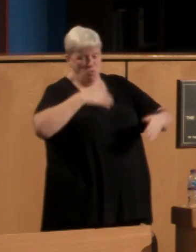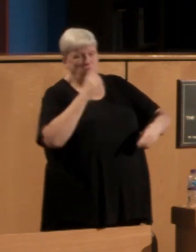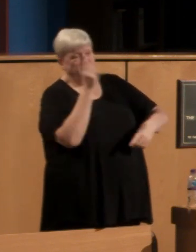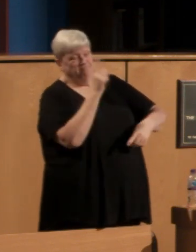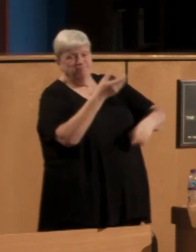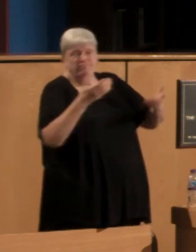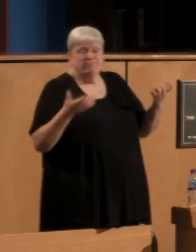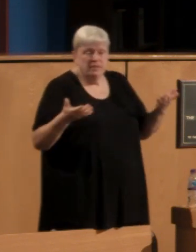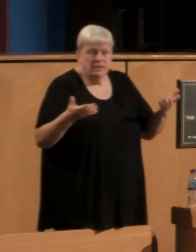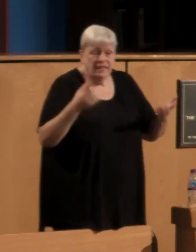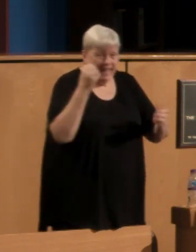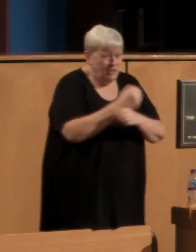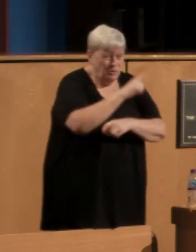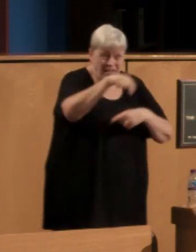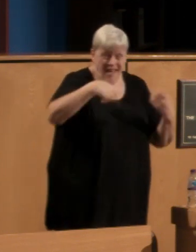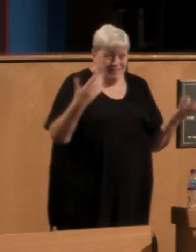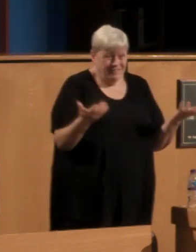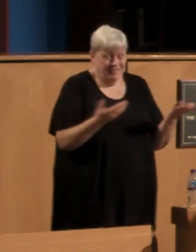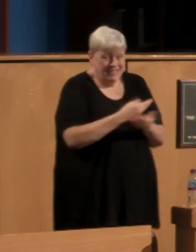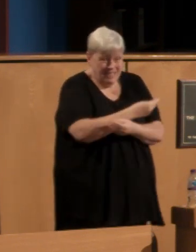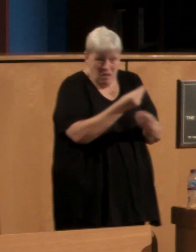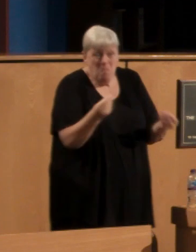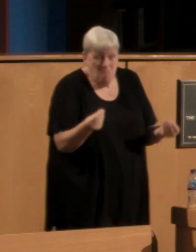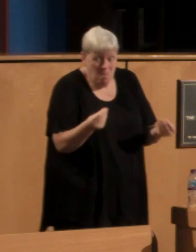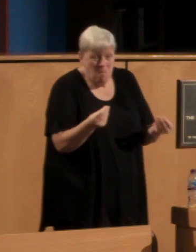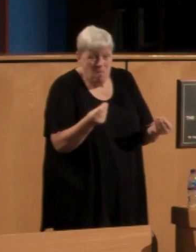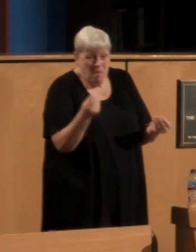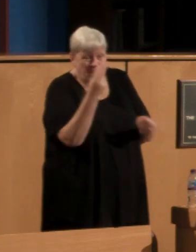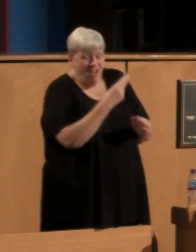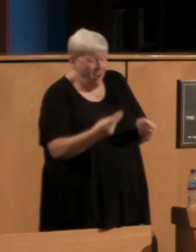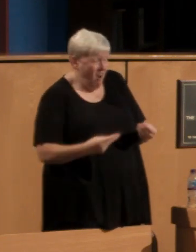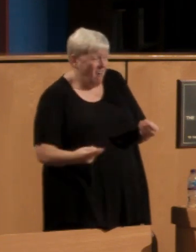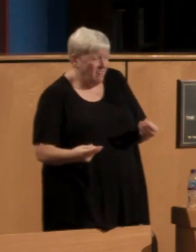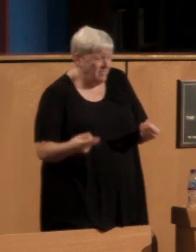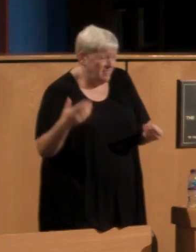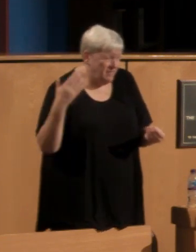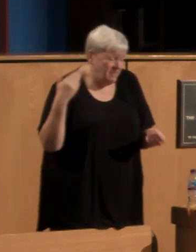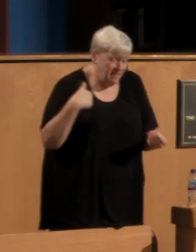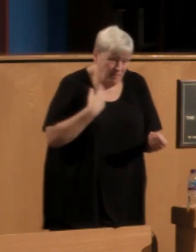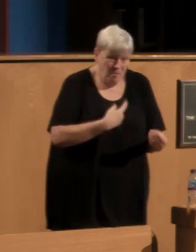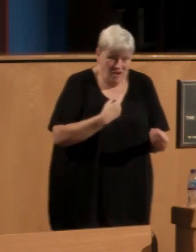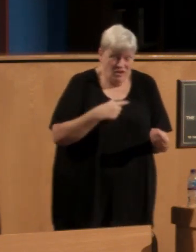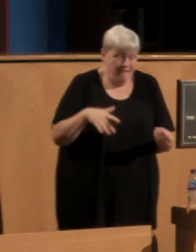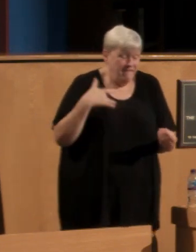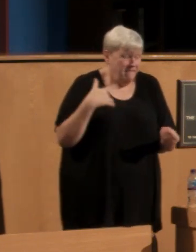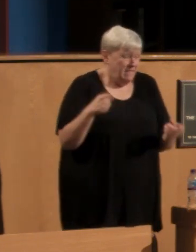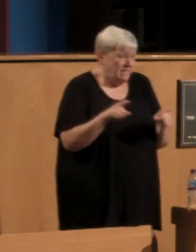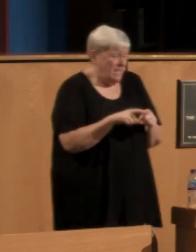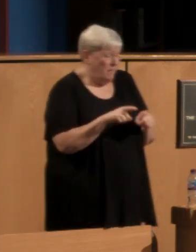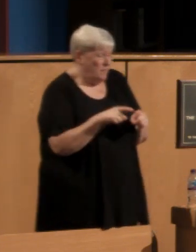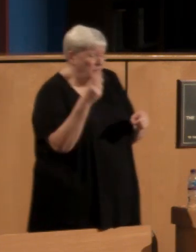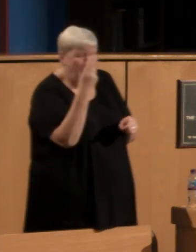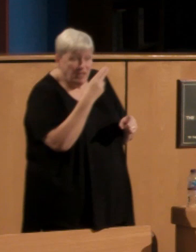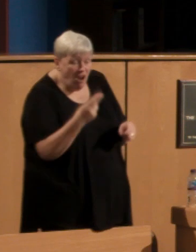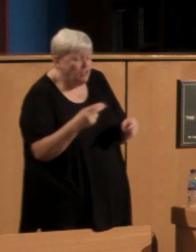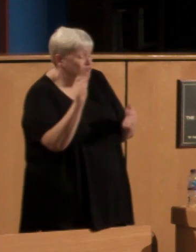saying. You can do that at a panel. You can't do that in your art, I think, personally. I think as an artist, as a writer, as whatever you